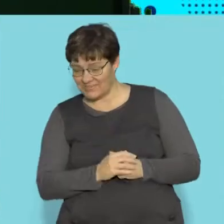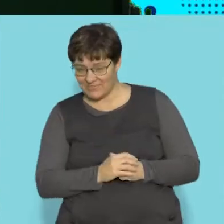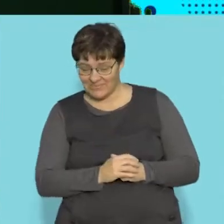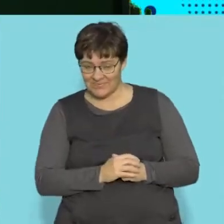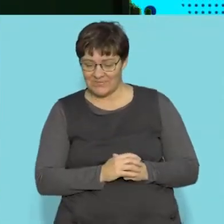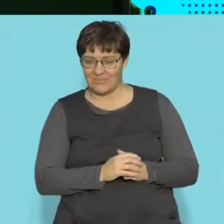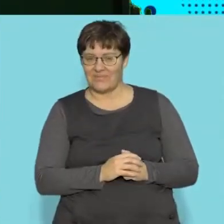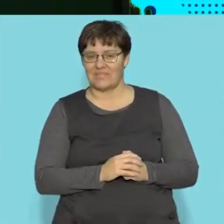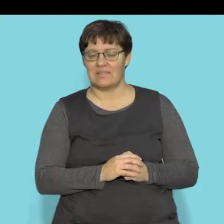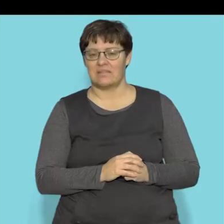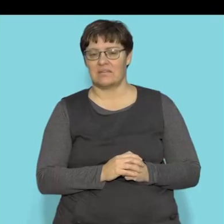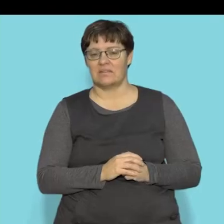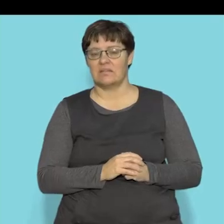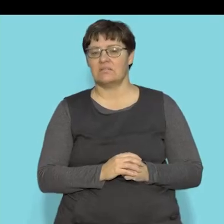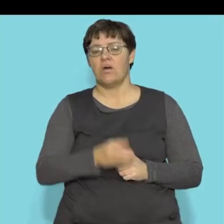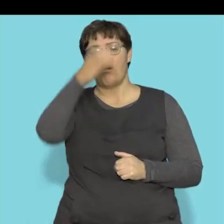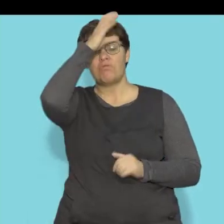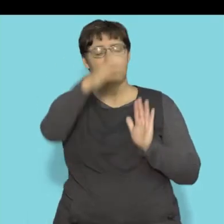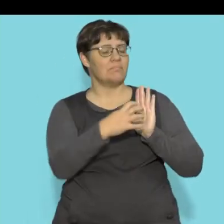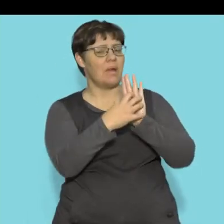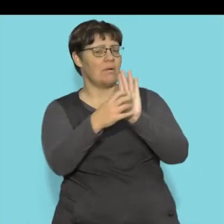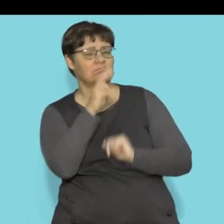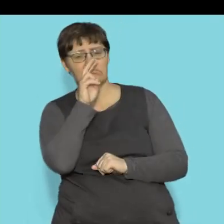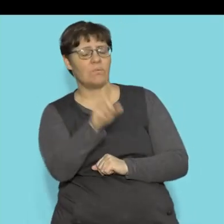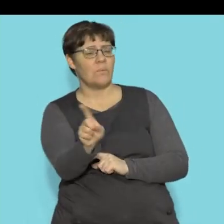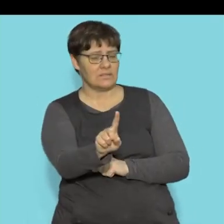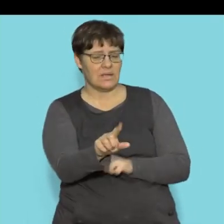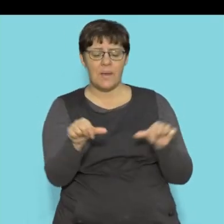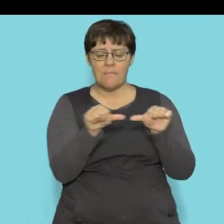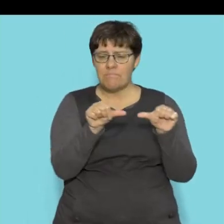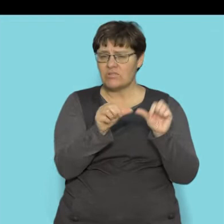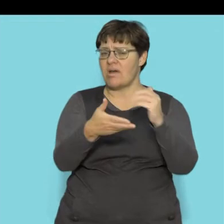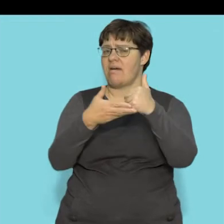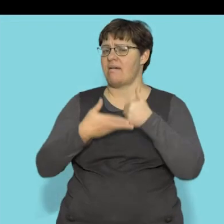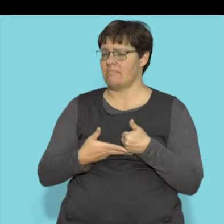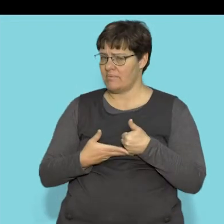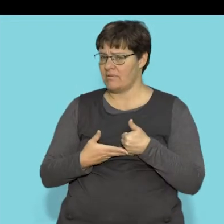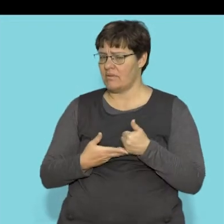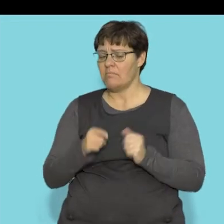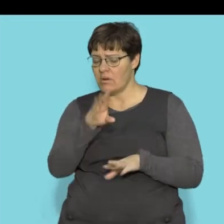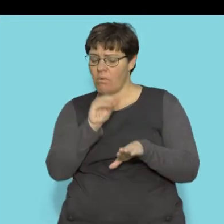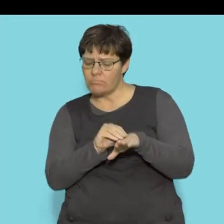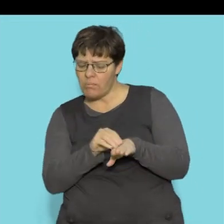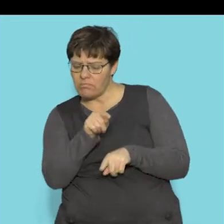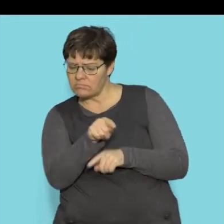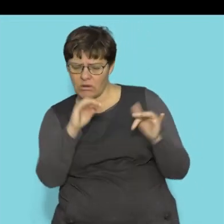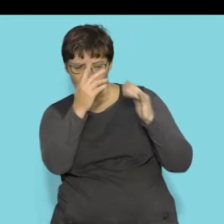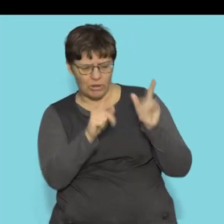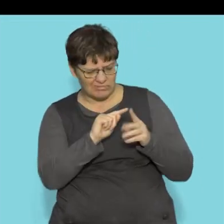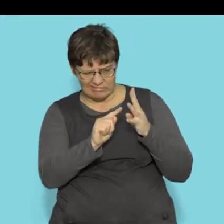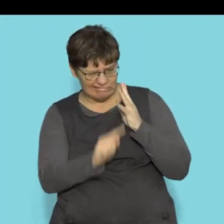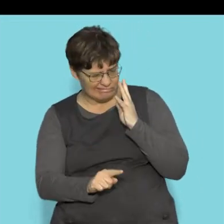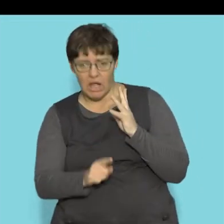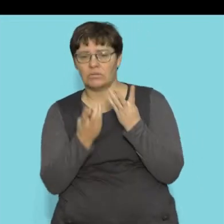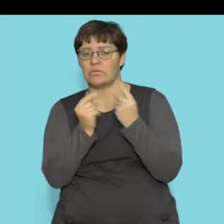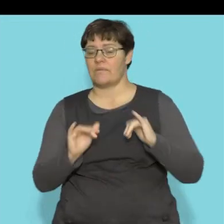map. So guys, we're going to look at how measurement assists us in problem solving with shapes. We're also